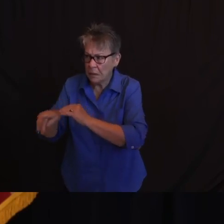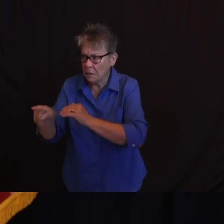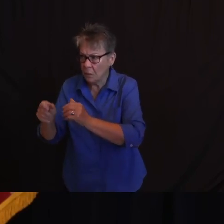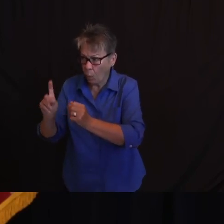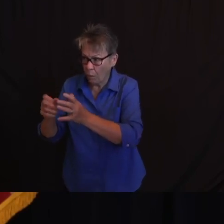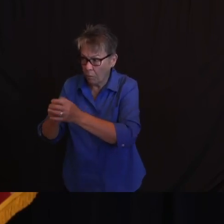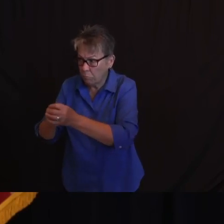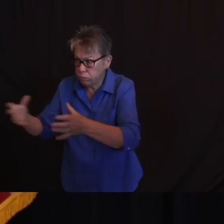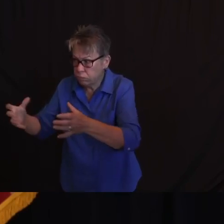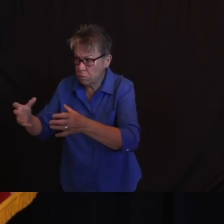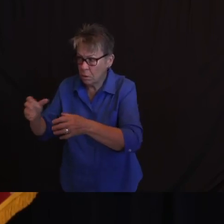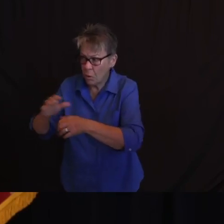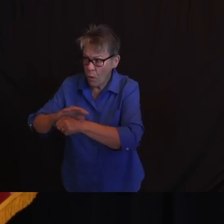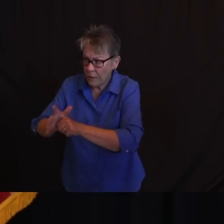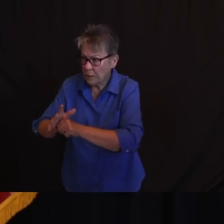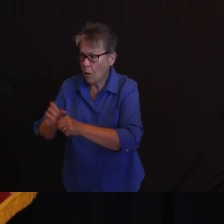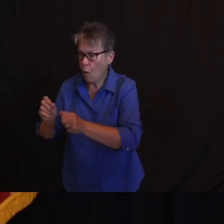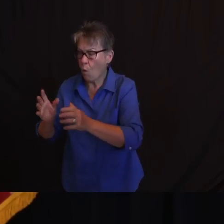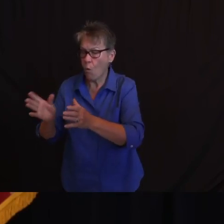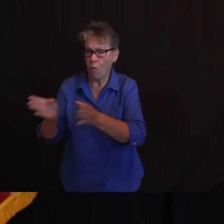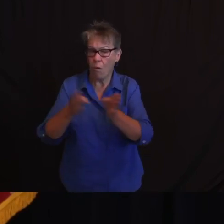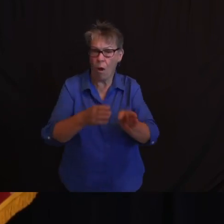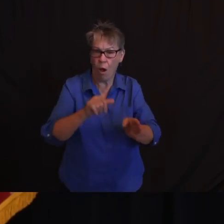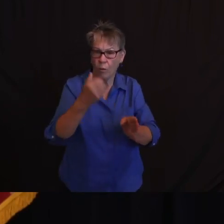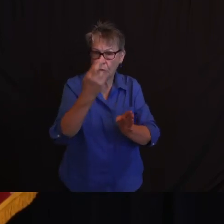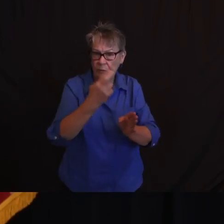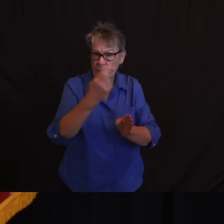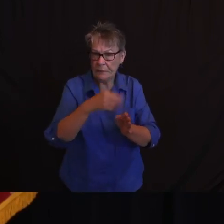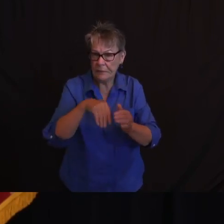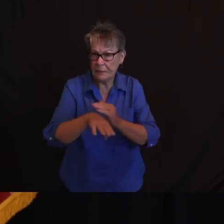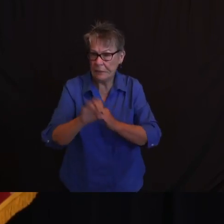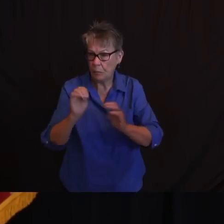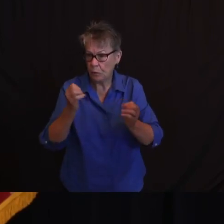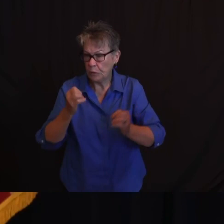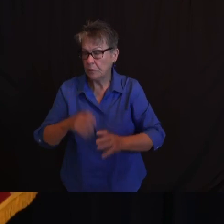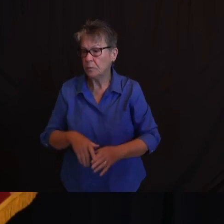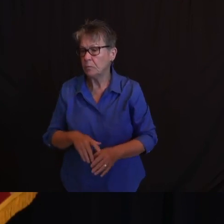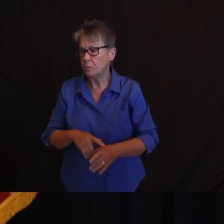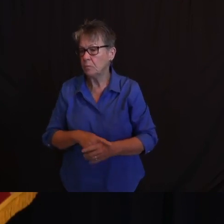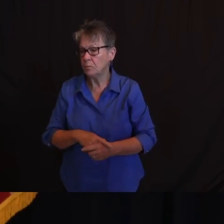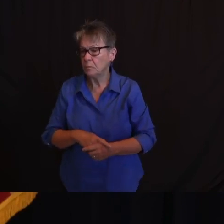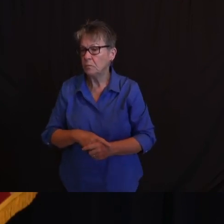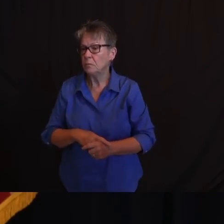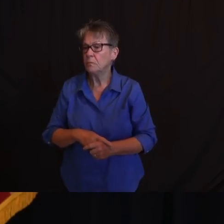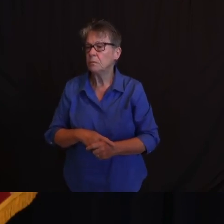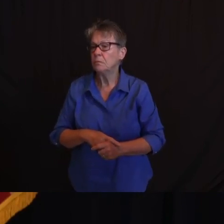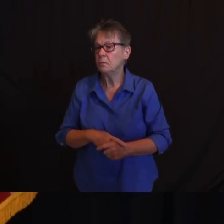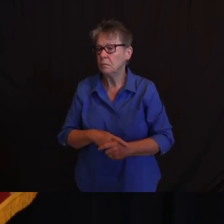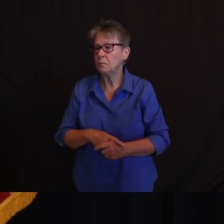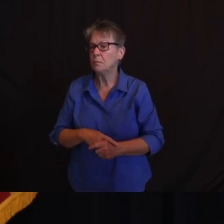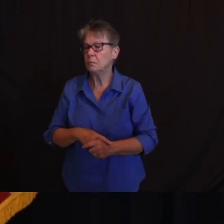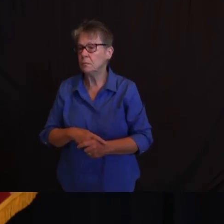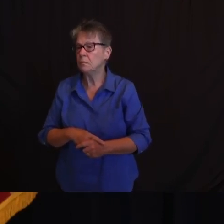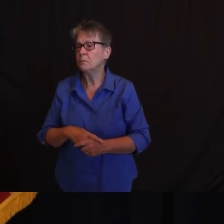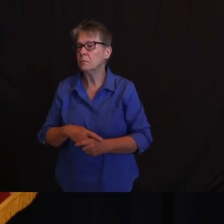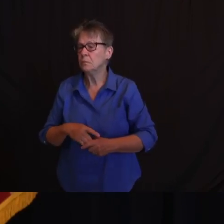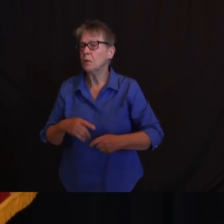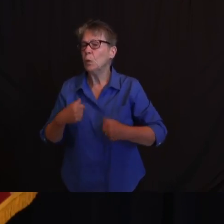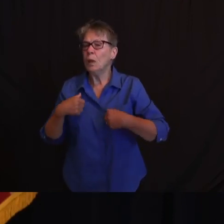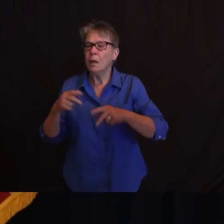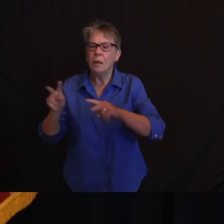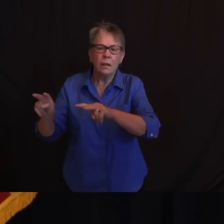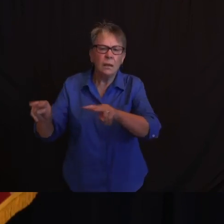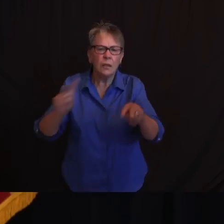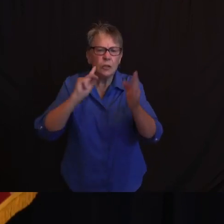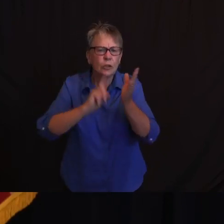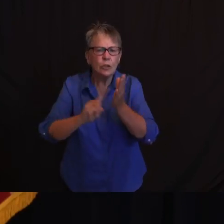said, hotspots outside the state concern us. Well, so do hotspots within the state. So we listen to what our local health departments know and what they're doing. They're the boots on the ground. They're hearing